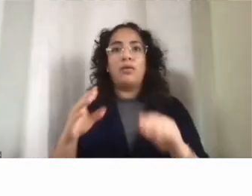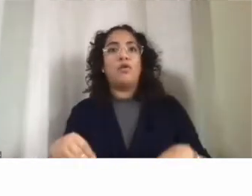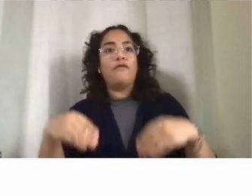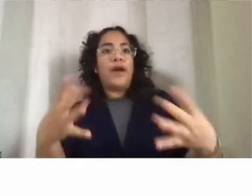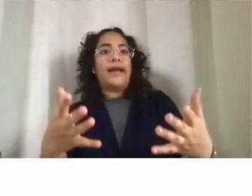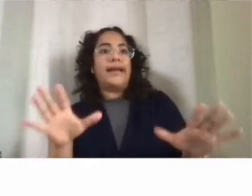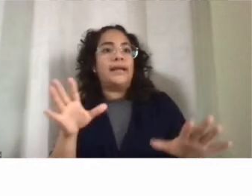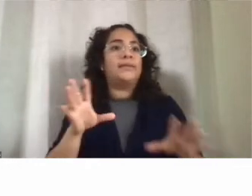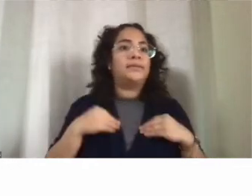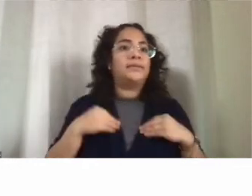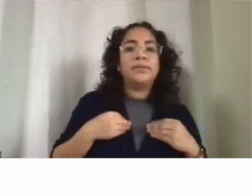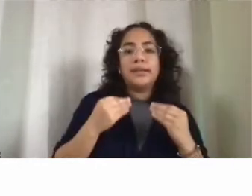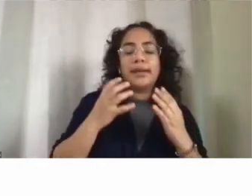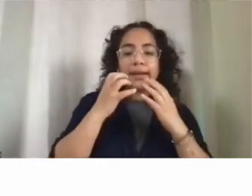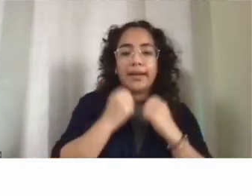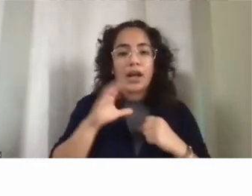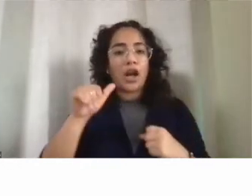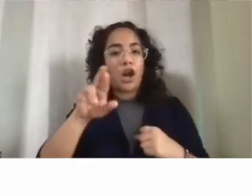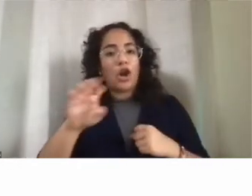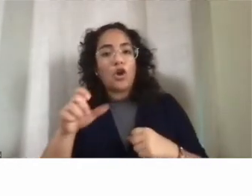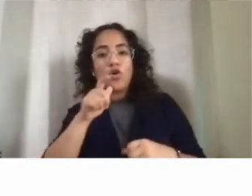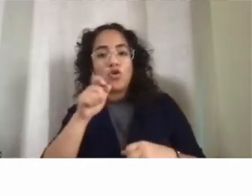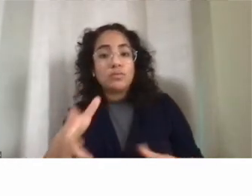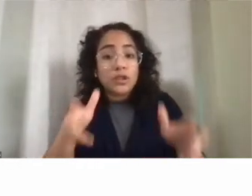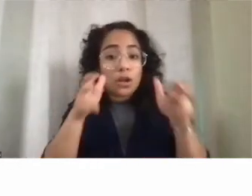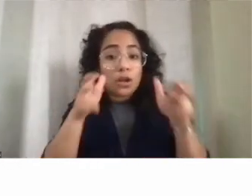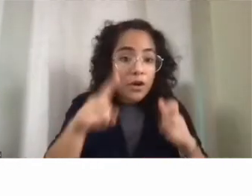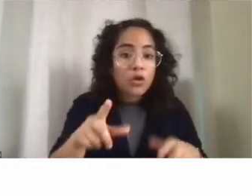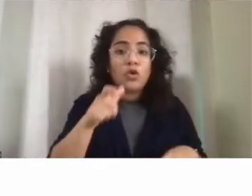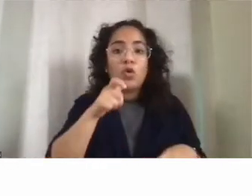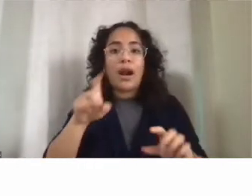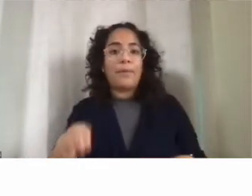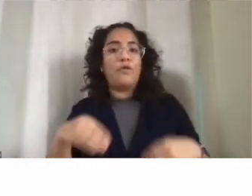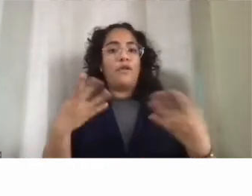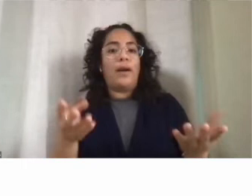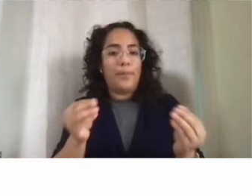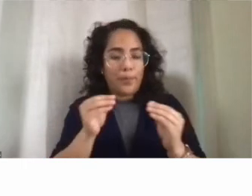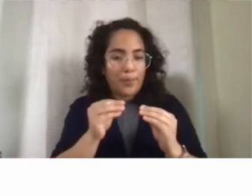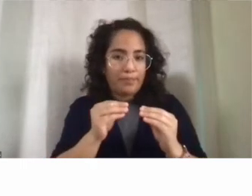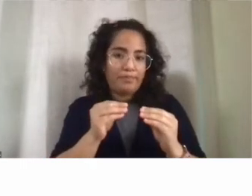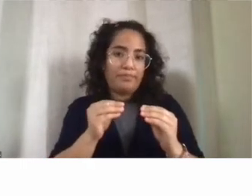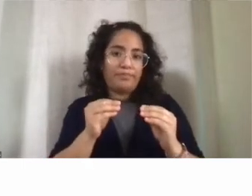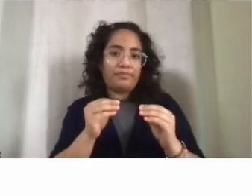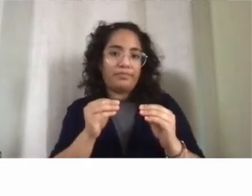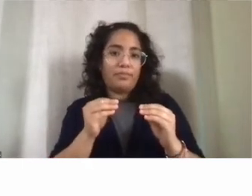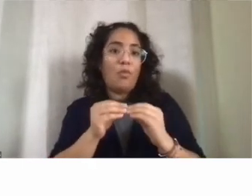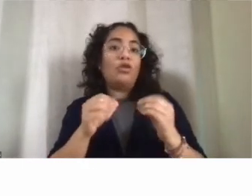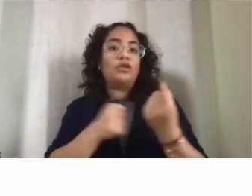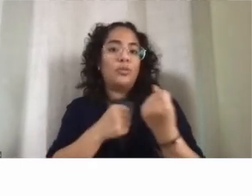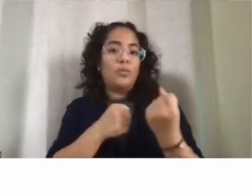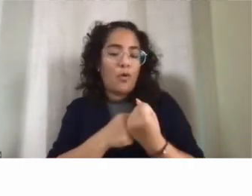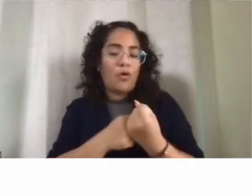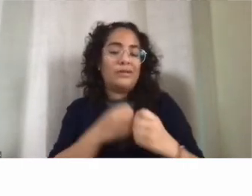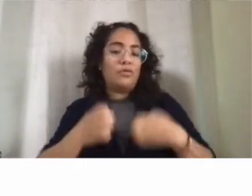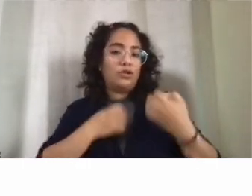Who can I be a good listener for? Who can I provide moral support for? And